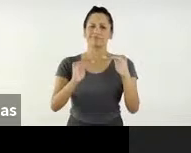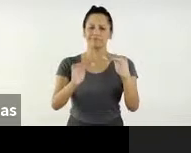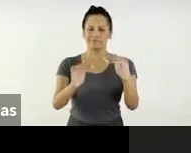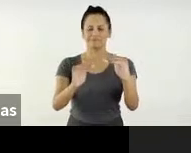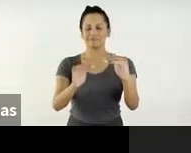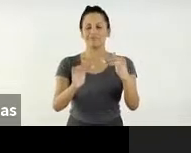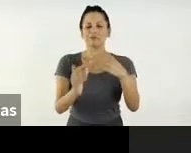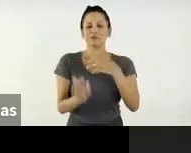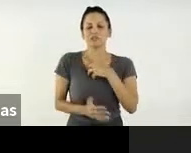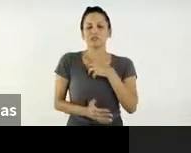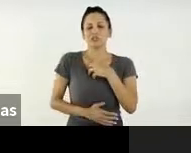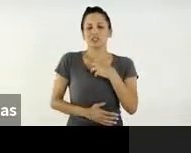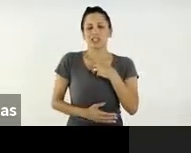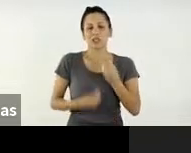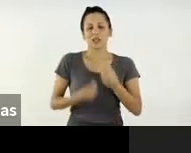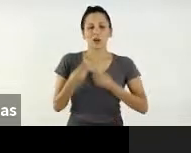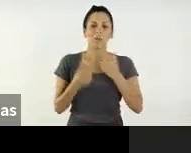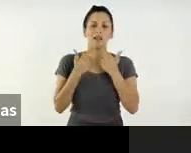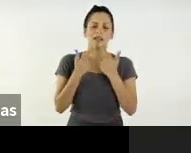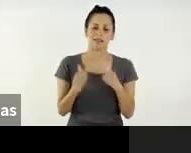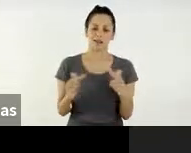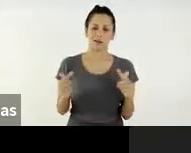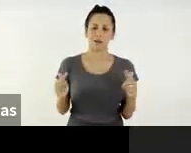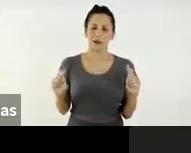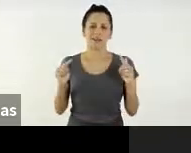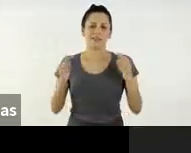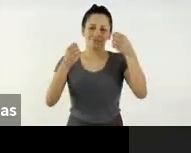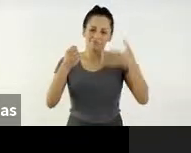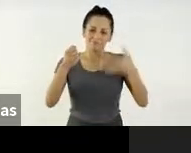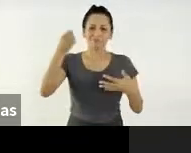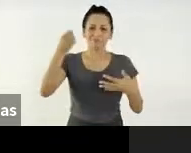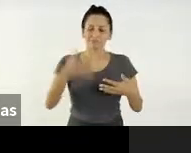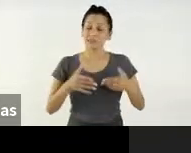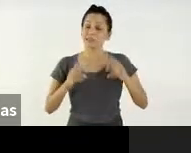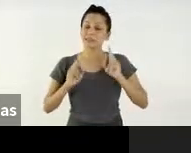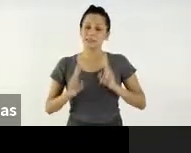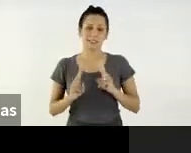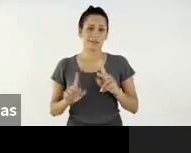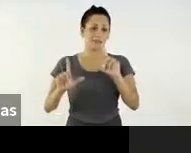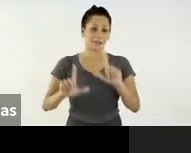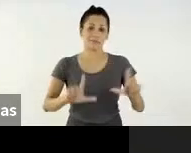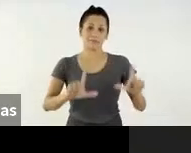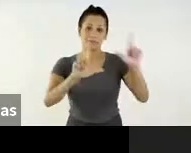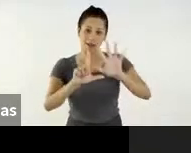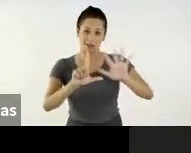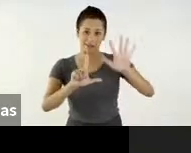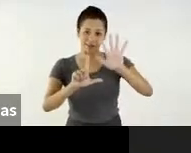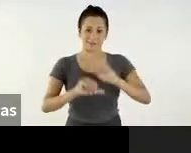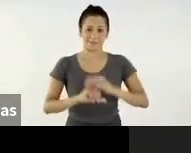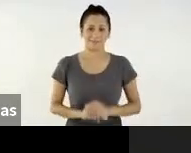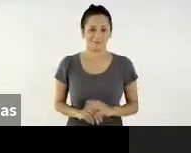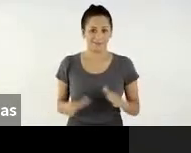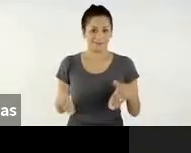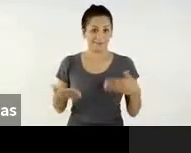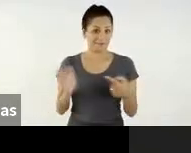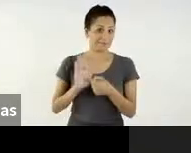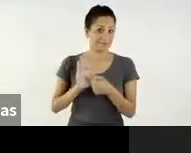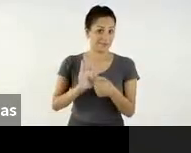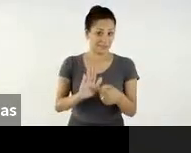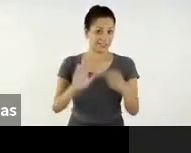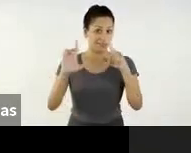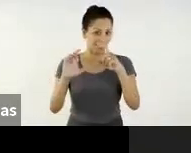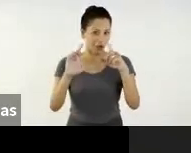explanation for image. I will not be showing you my photographs. I do not make my